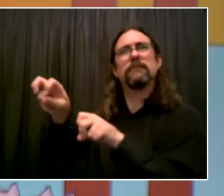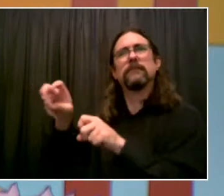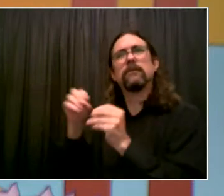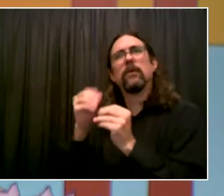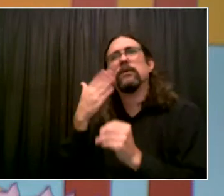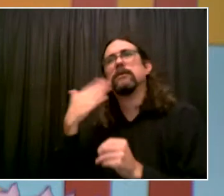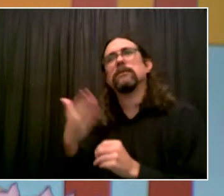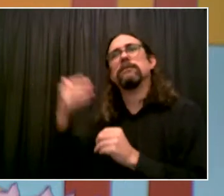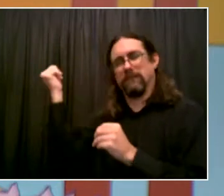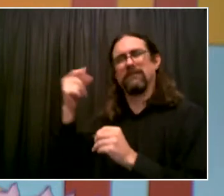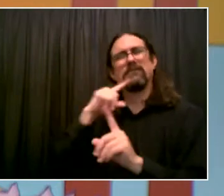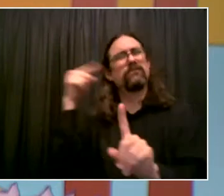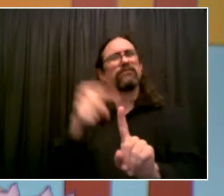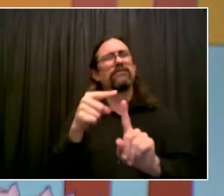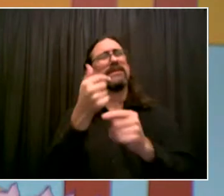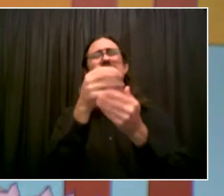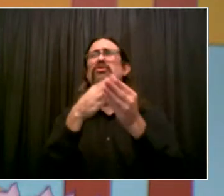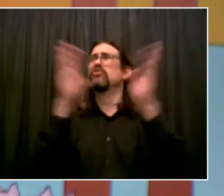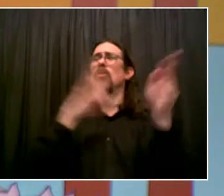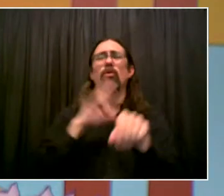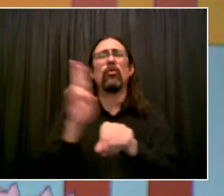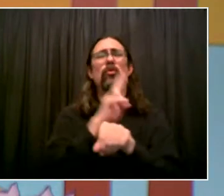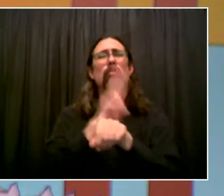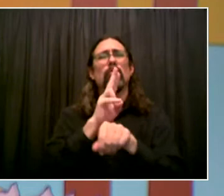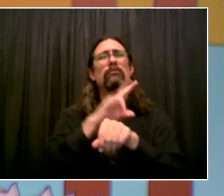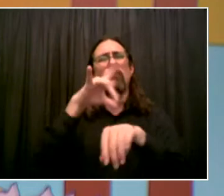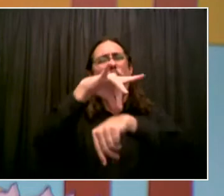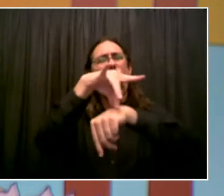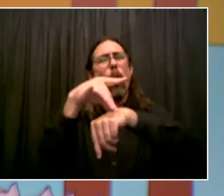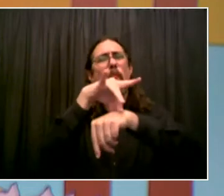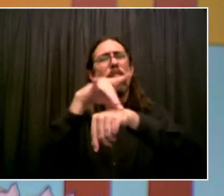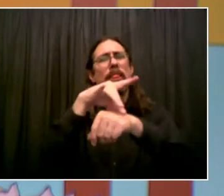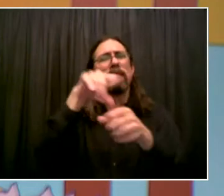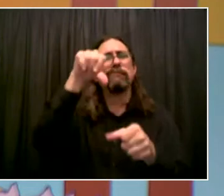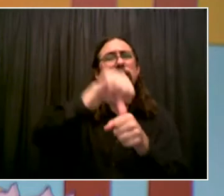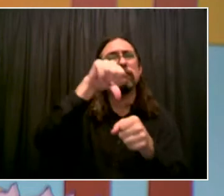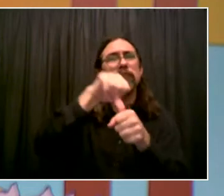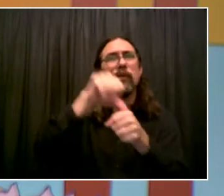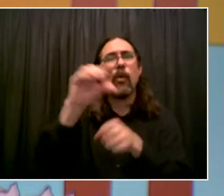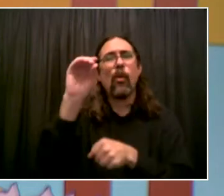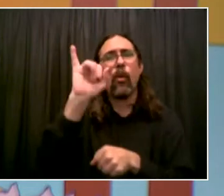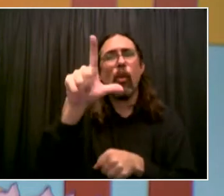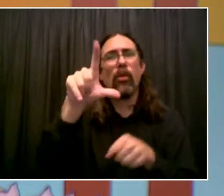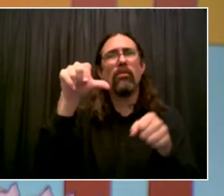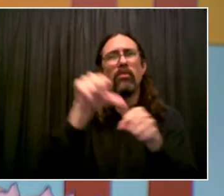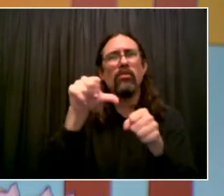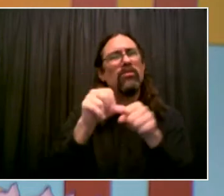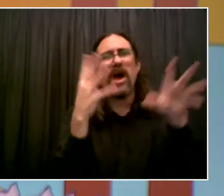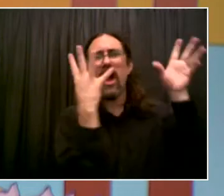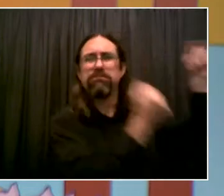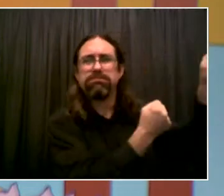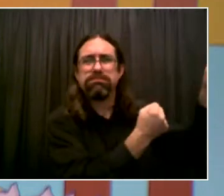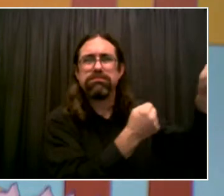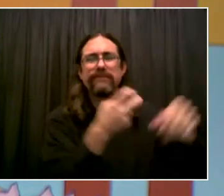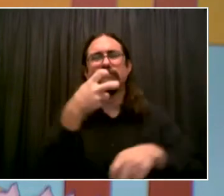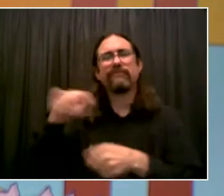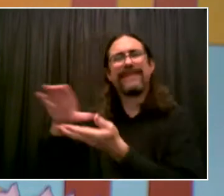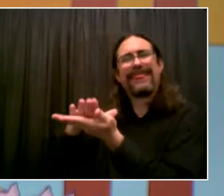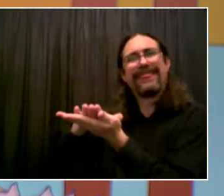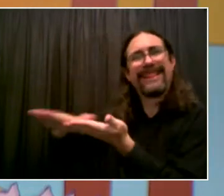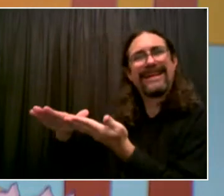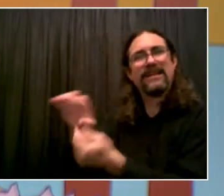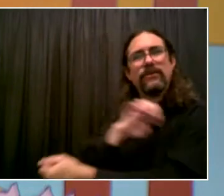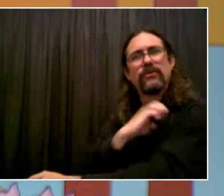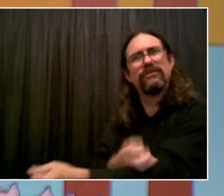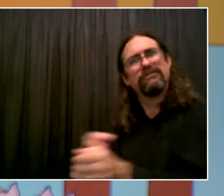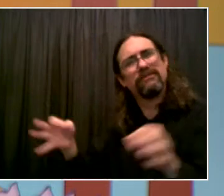go. All right, now let's turn to issue on everyone's mind. Last week, the opening of